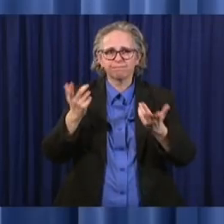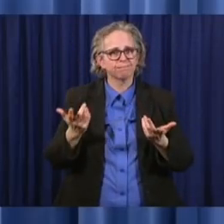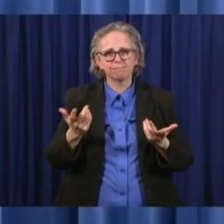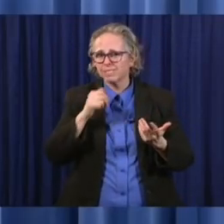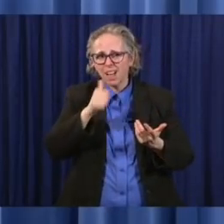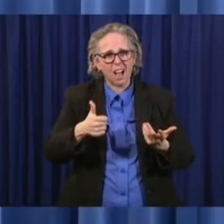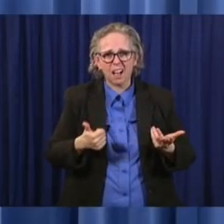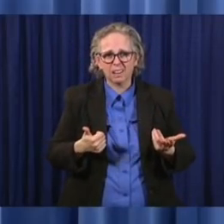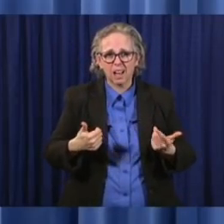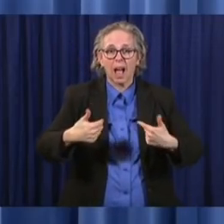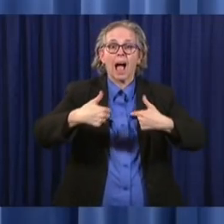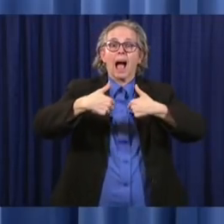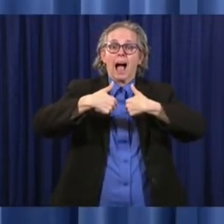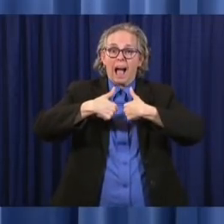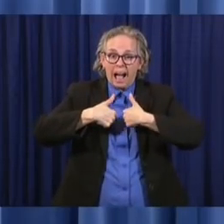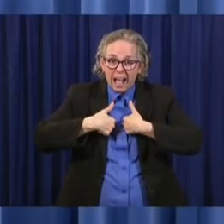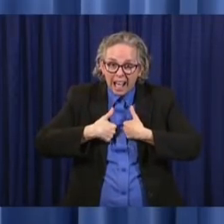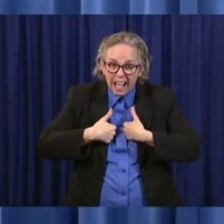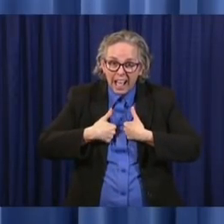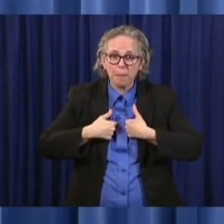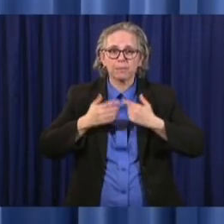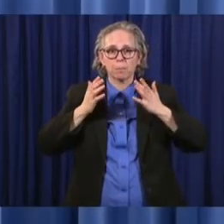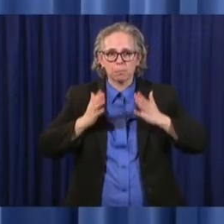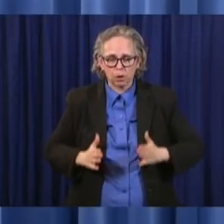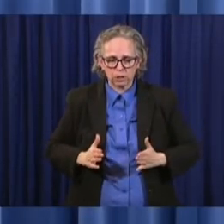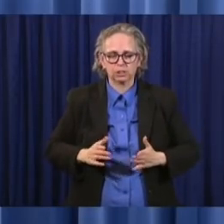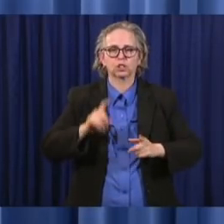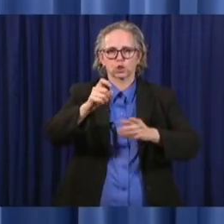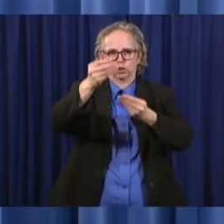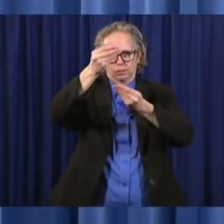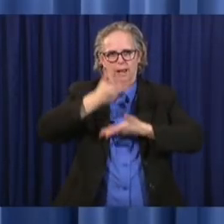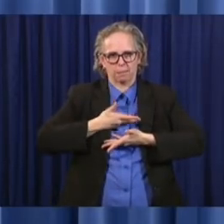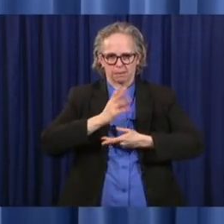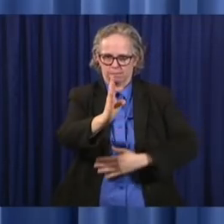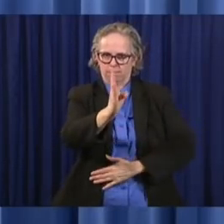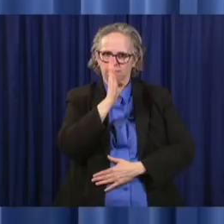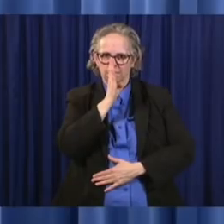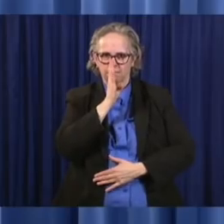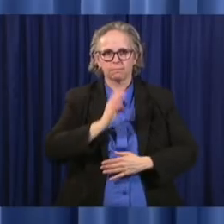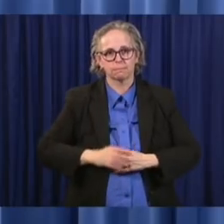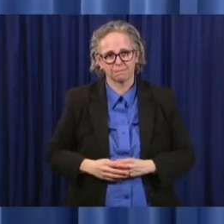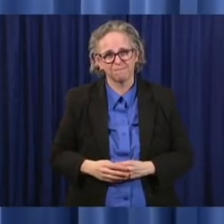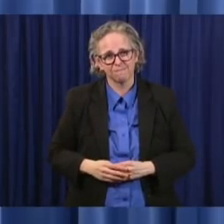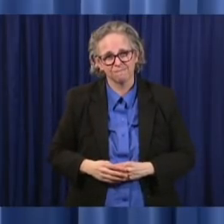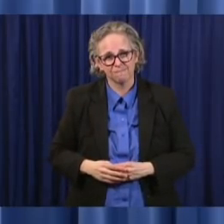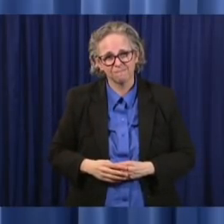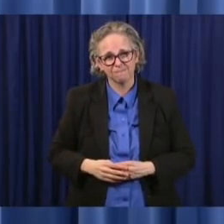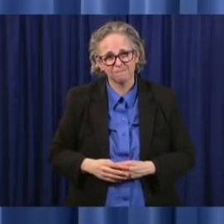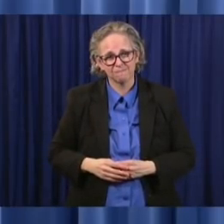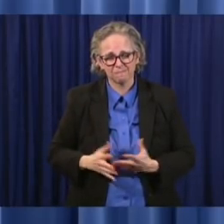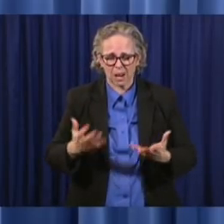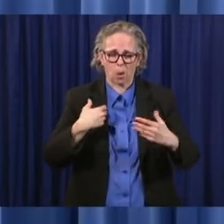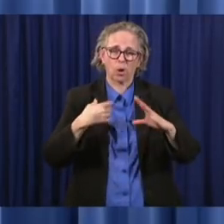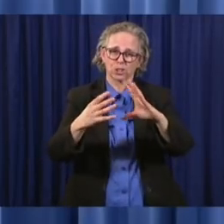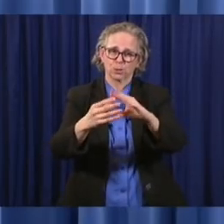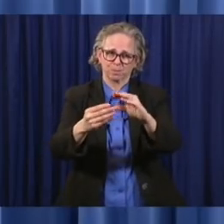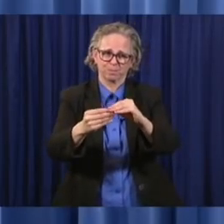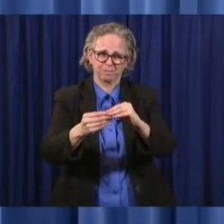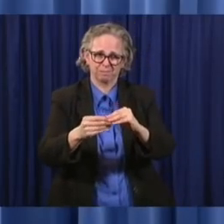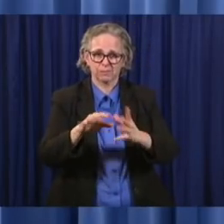like what I'm doing. I want to say something about, since you asked about